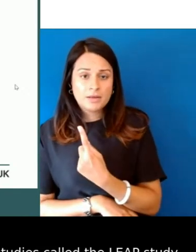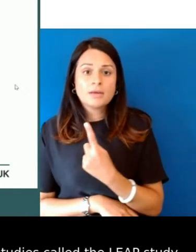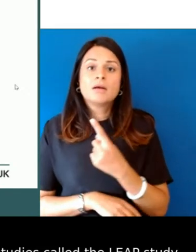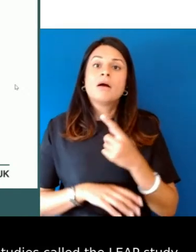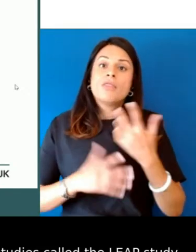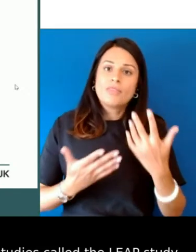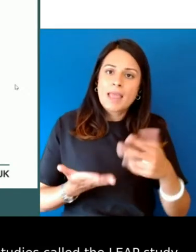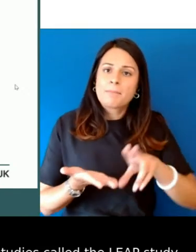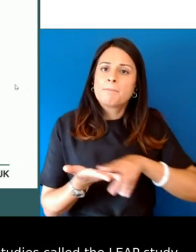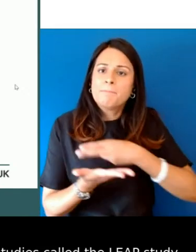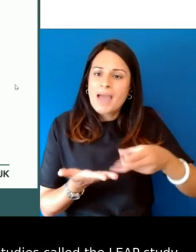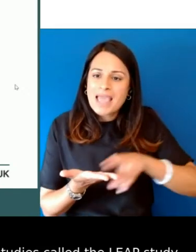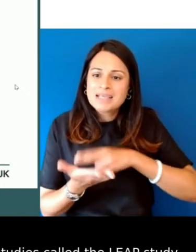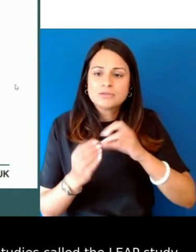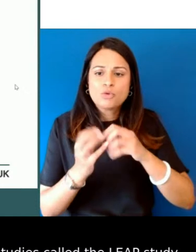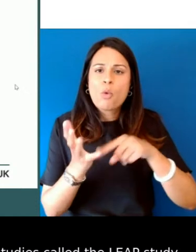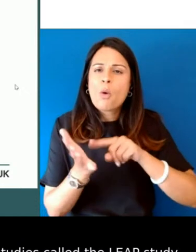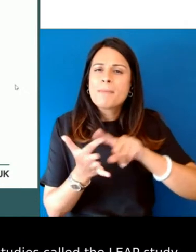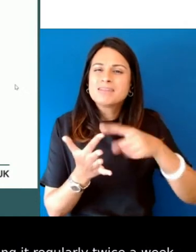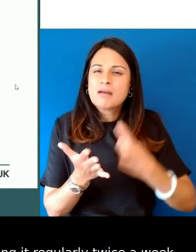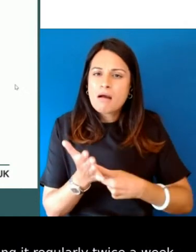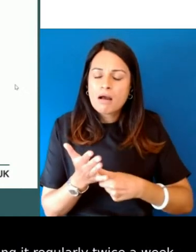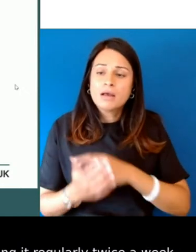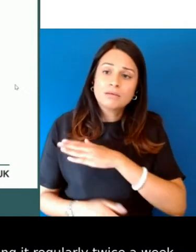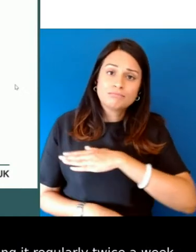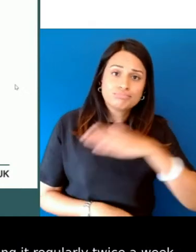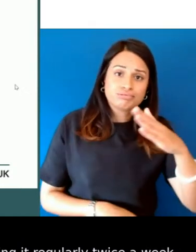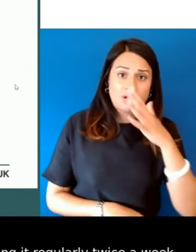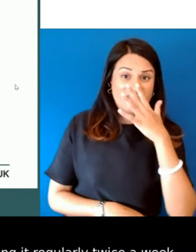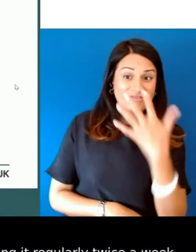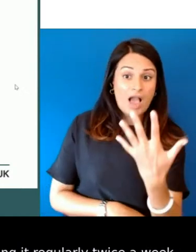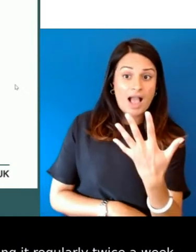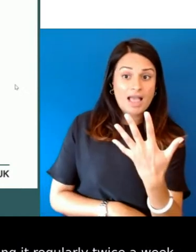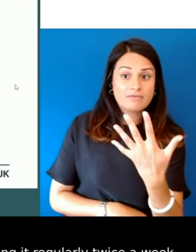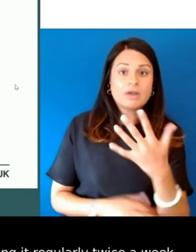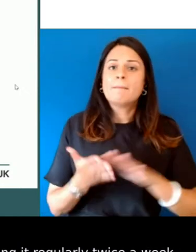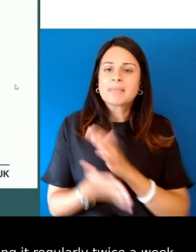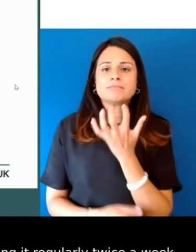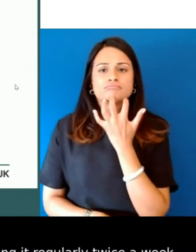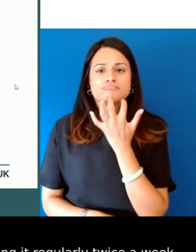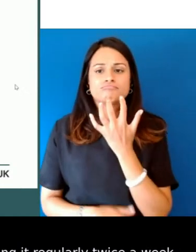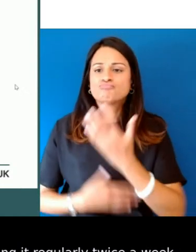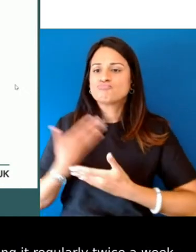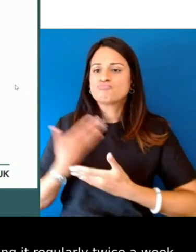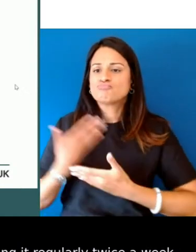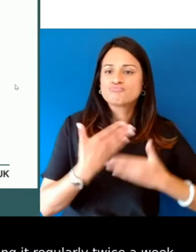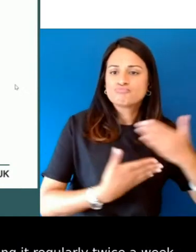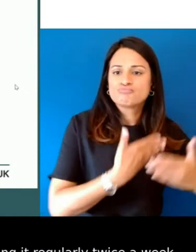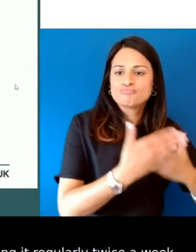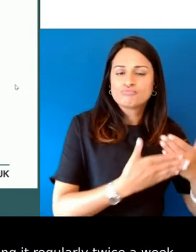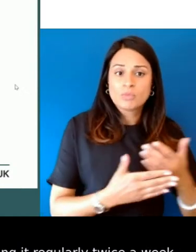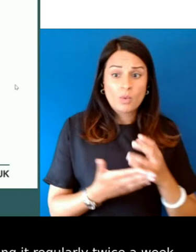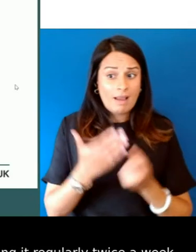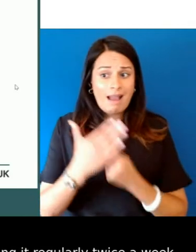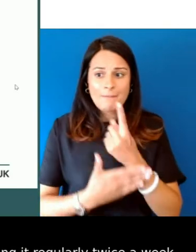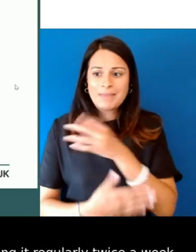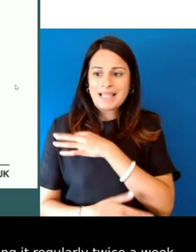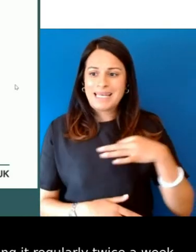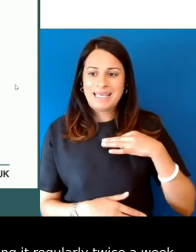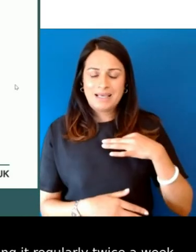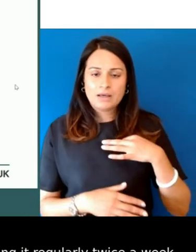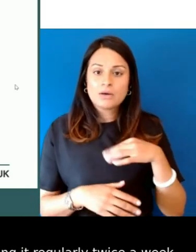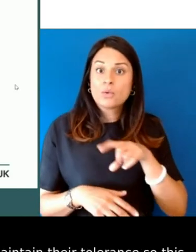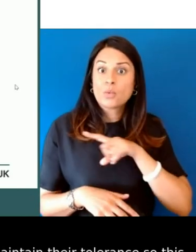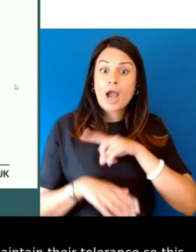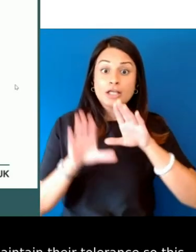don't choke until the age of five to maintain their tolerance so this is a classic story i hear in clinic that someone was able to eat it